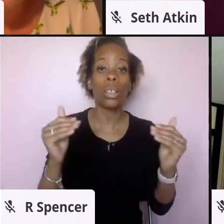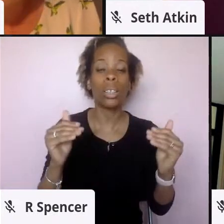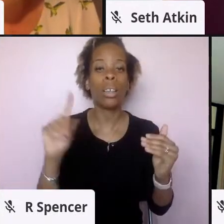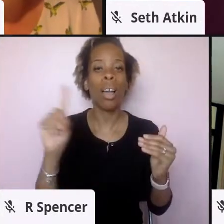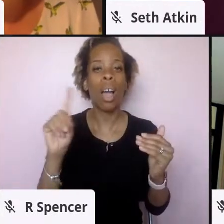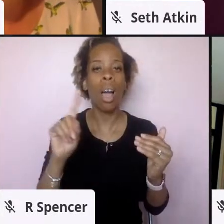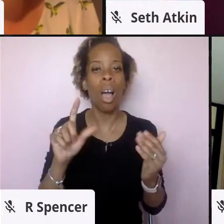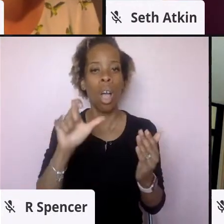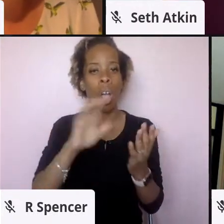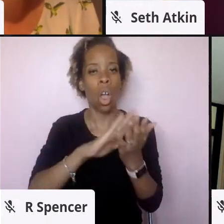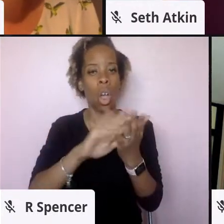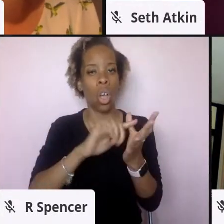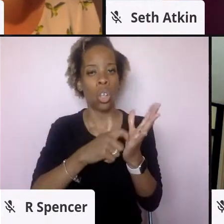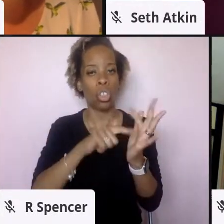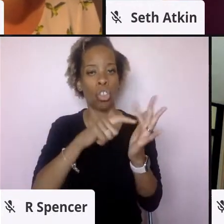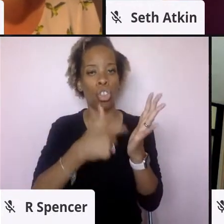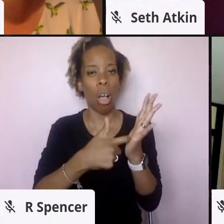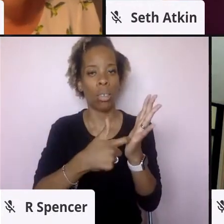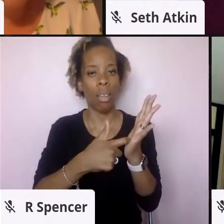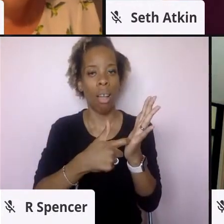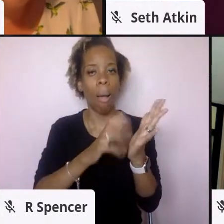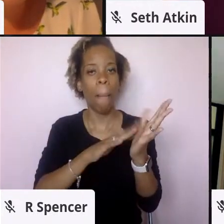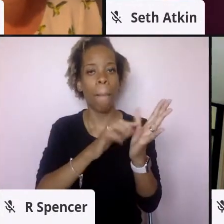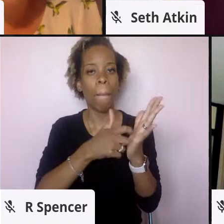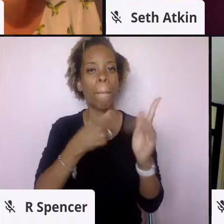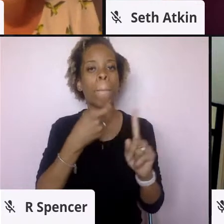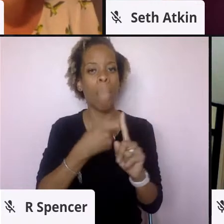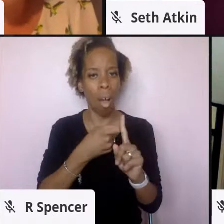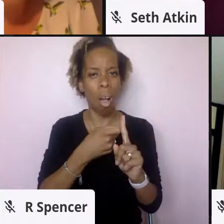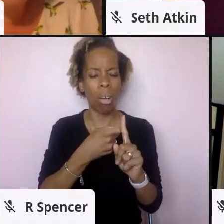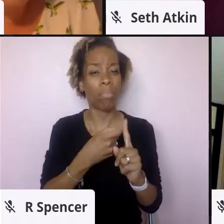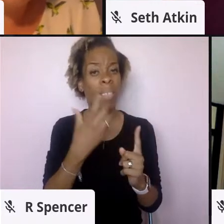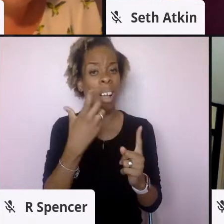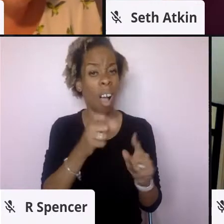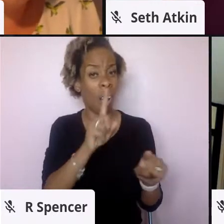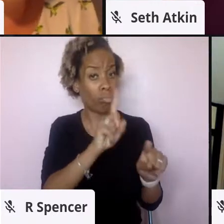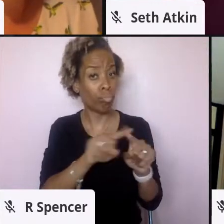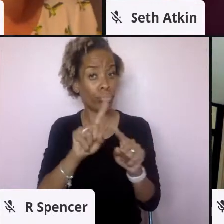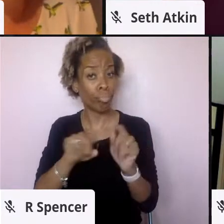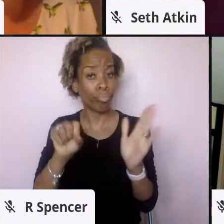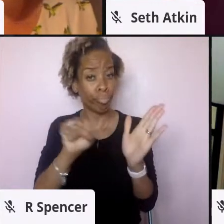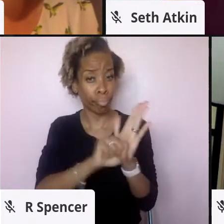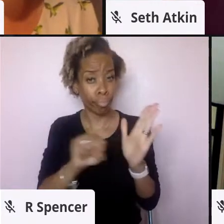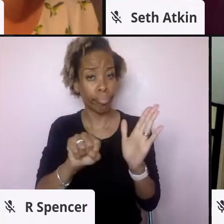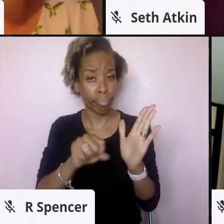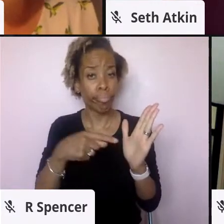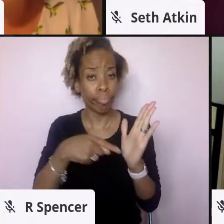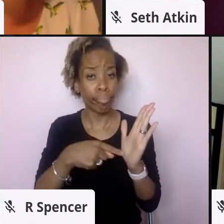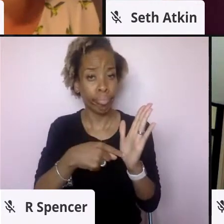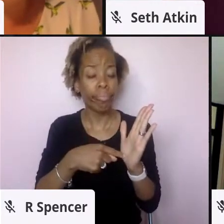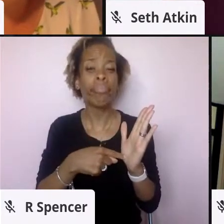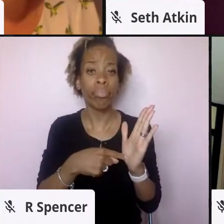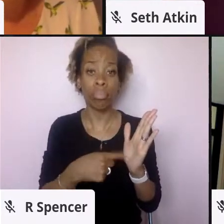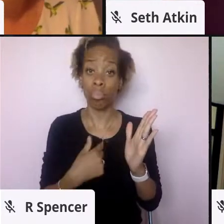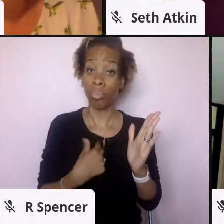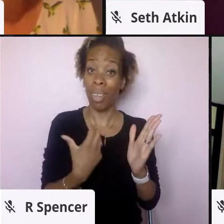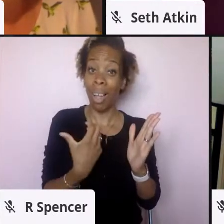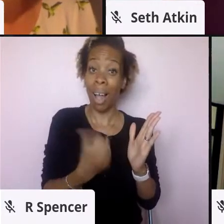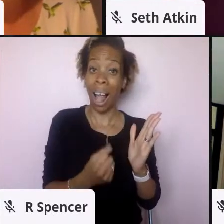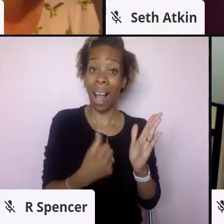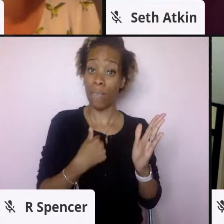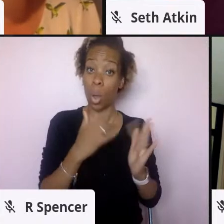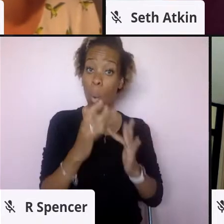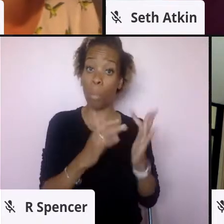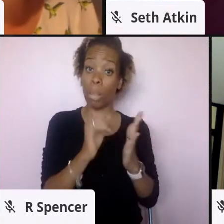marks. There are a range of charter marks out there, and we've got quite a helpful list on our website.